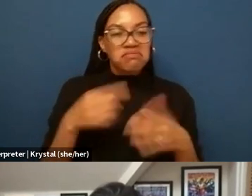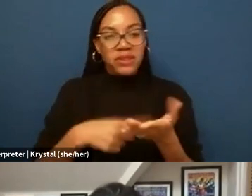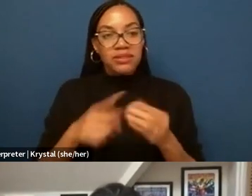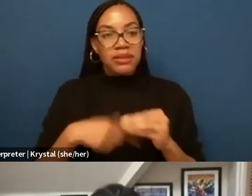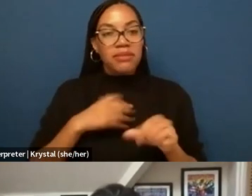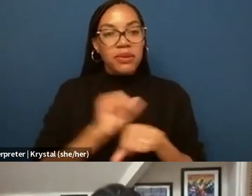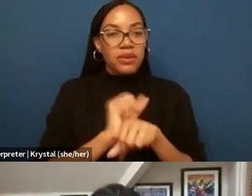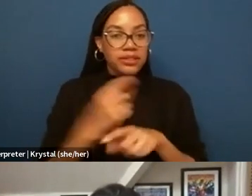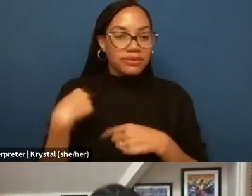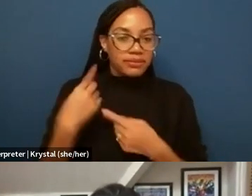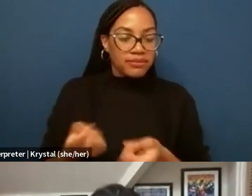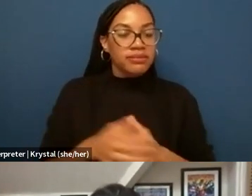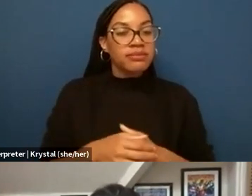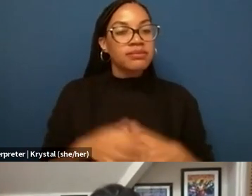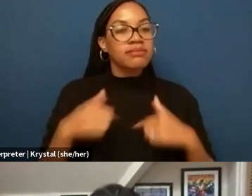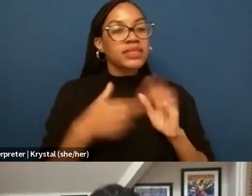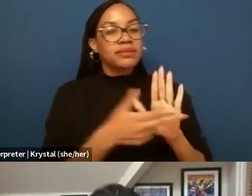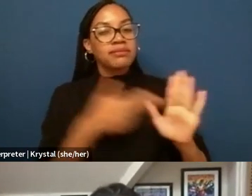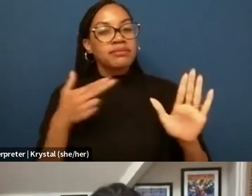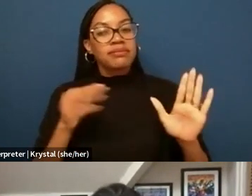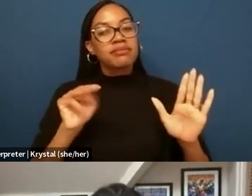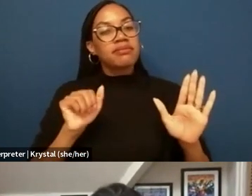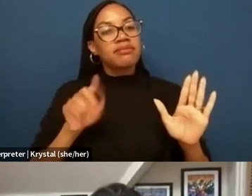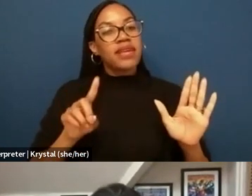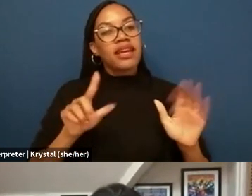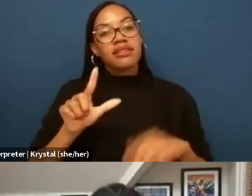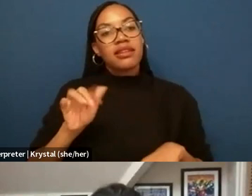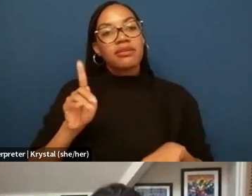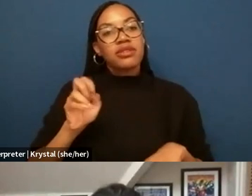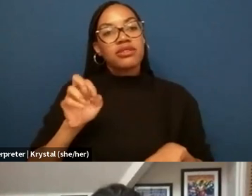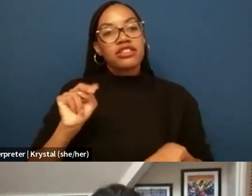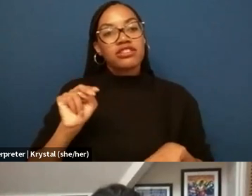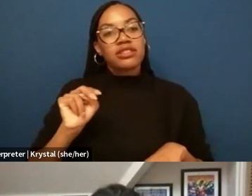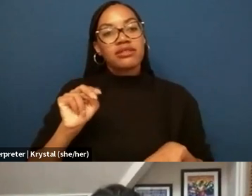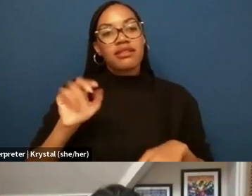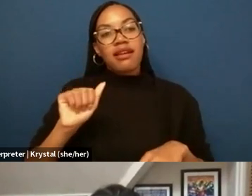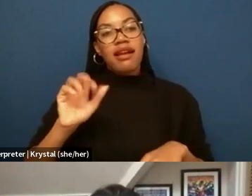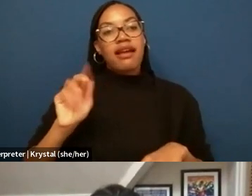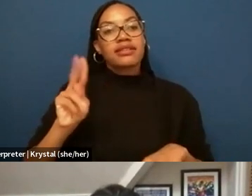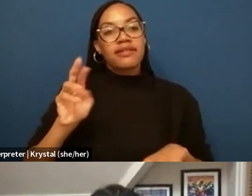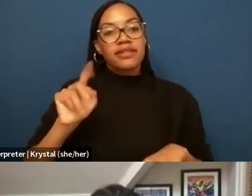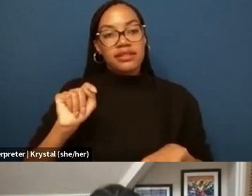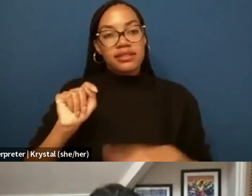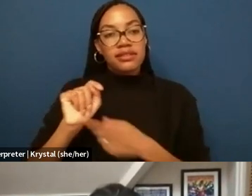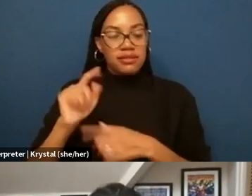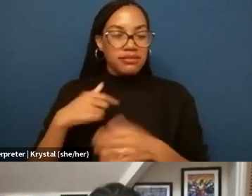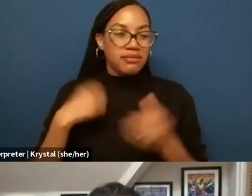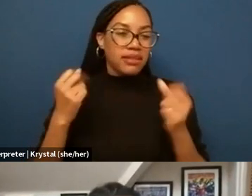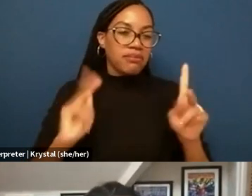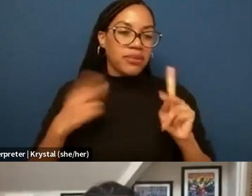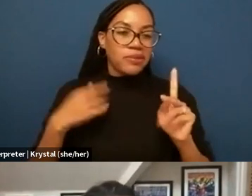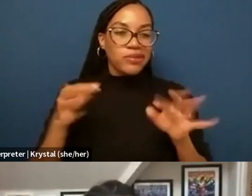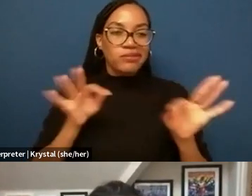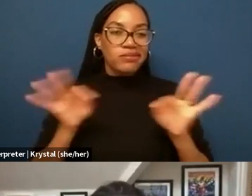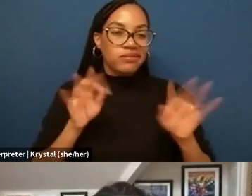I consider a MAD liberation activist. I think a lot of people define that in a variety of ways. I define